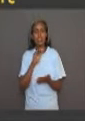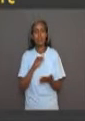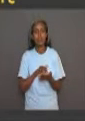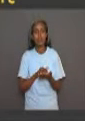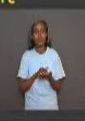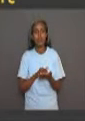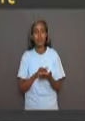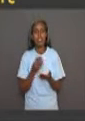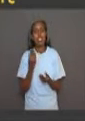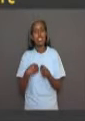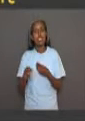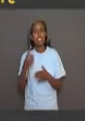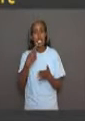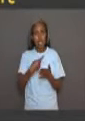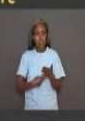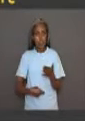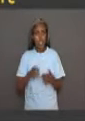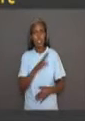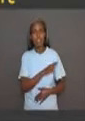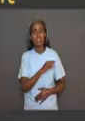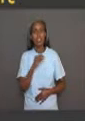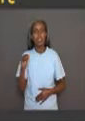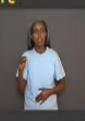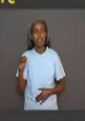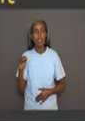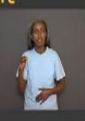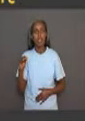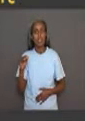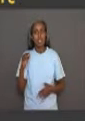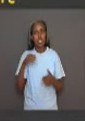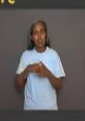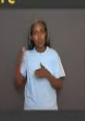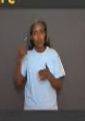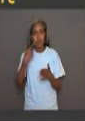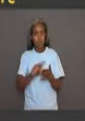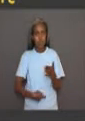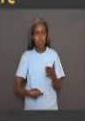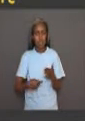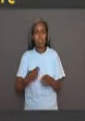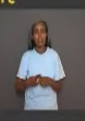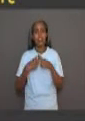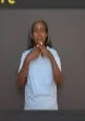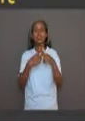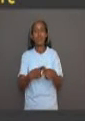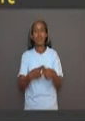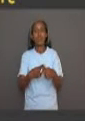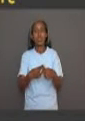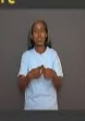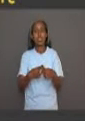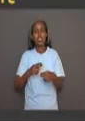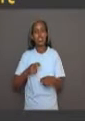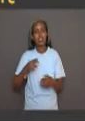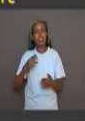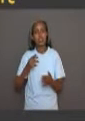between the selling price and the cost price is called the